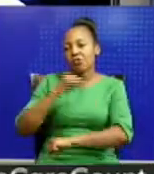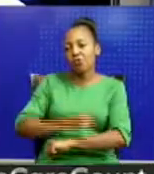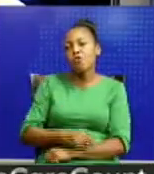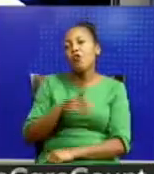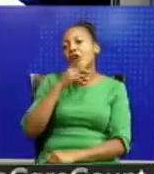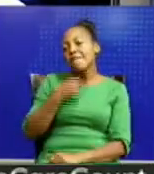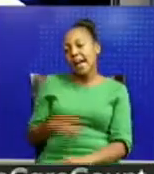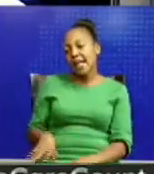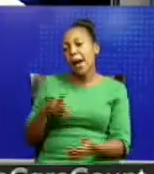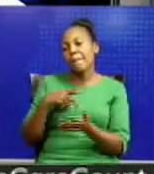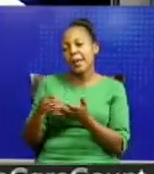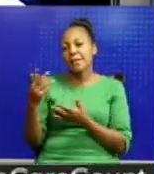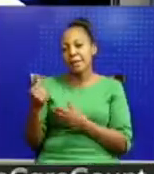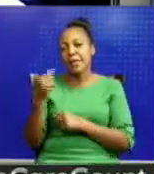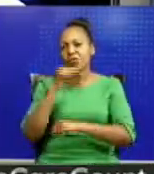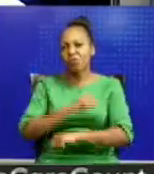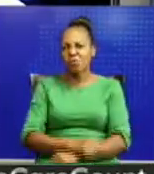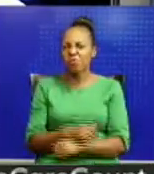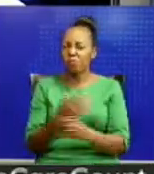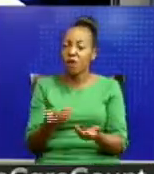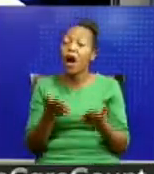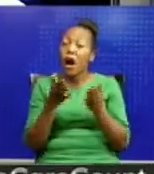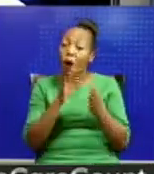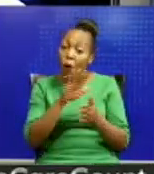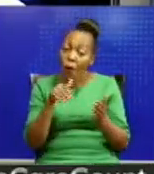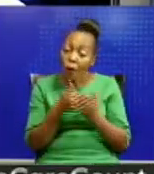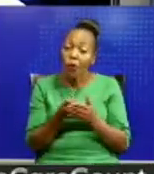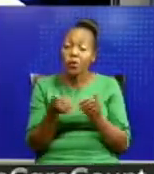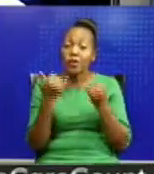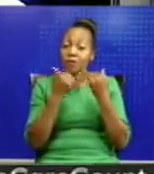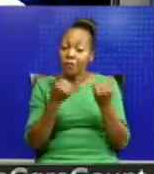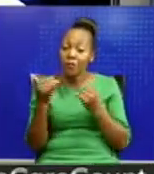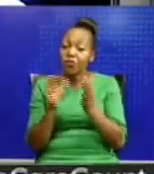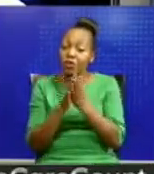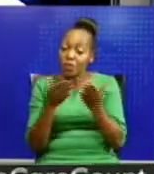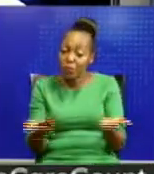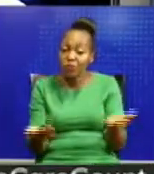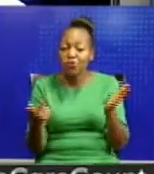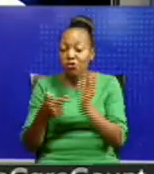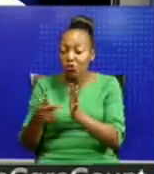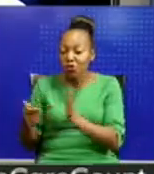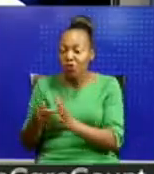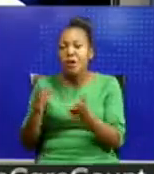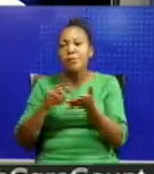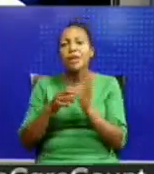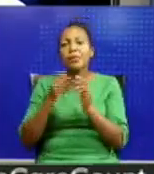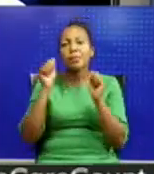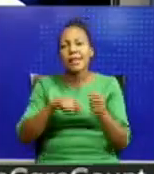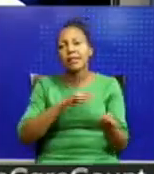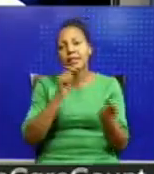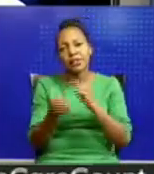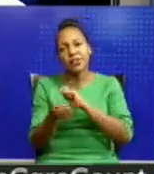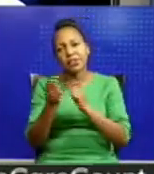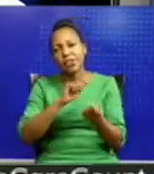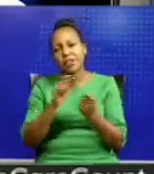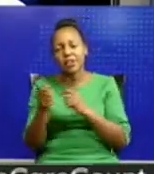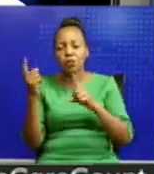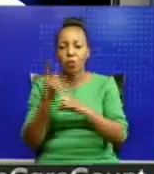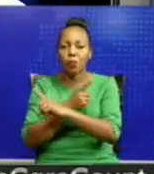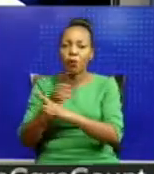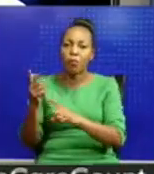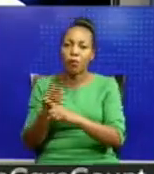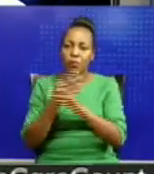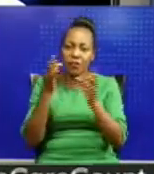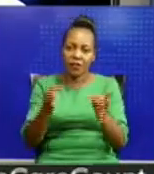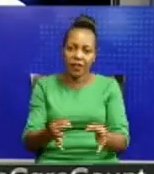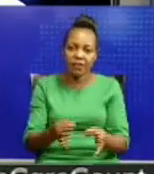curriculum plays a role. So it's still a long way that we have to go back and change the structures and